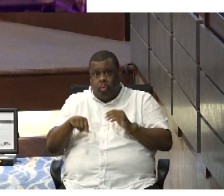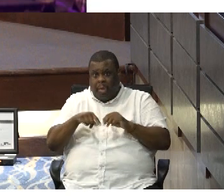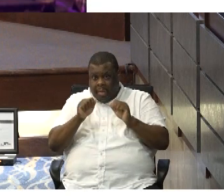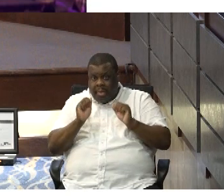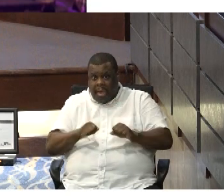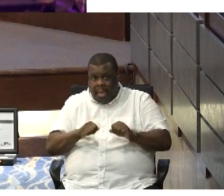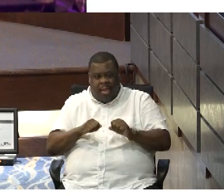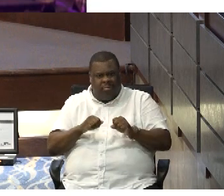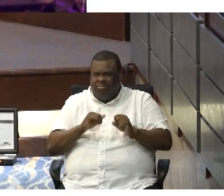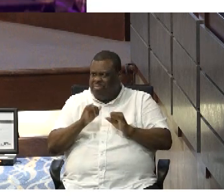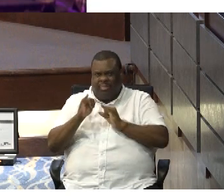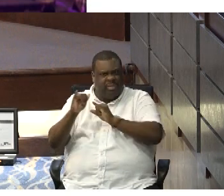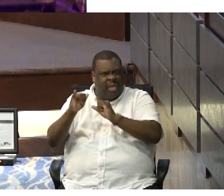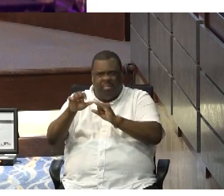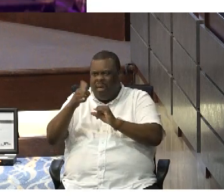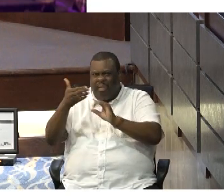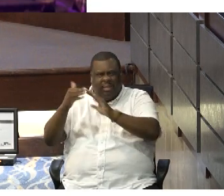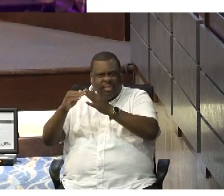downtown area.